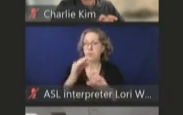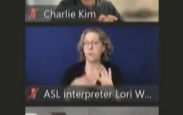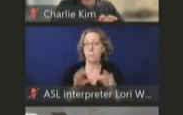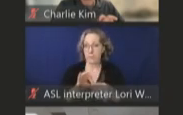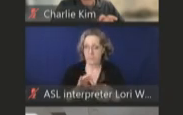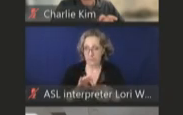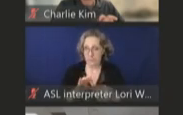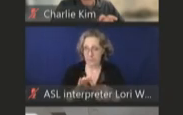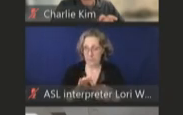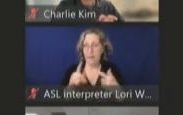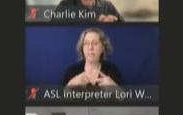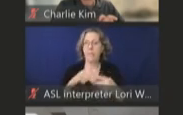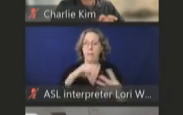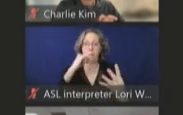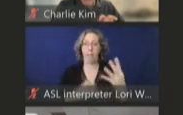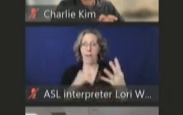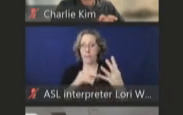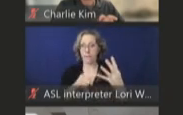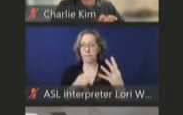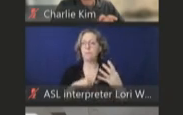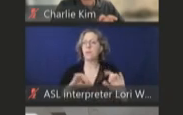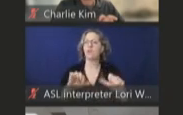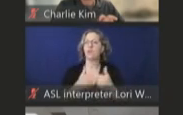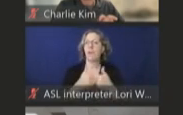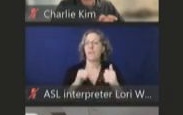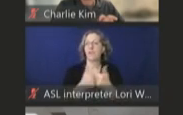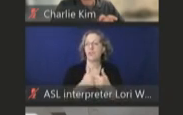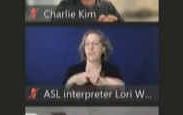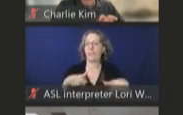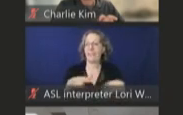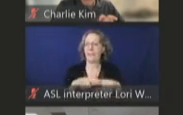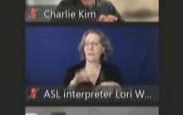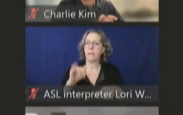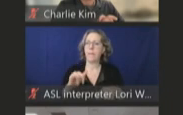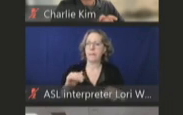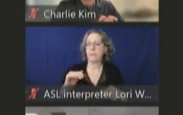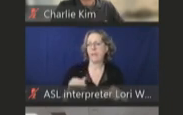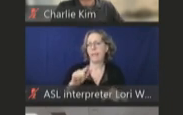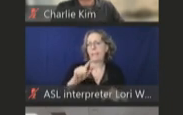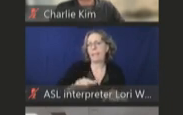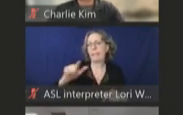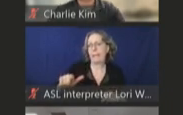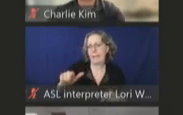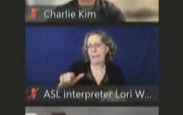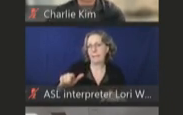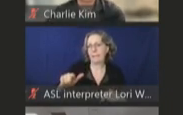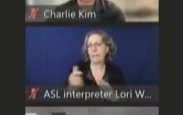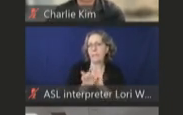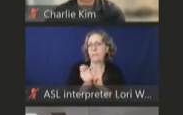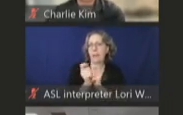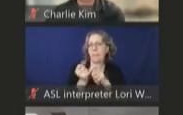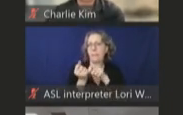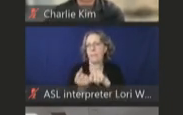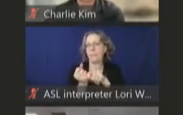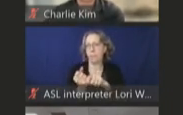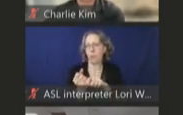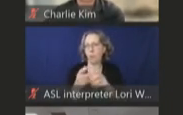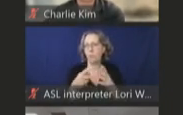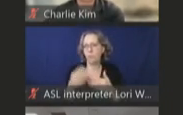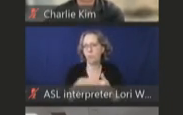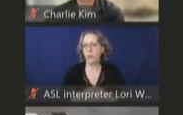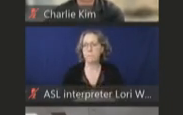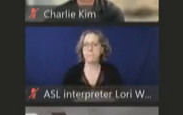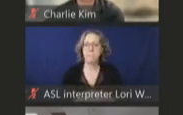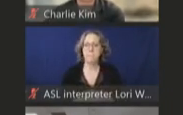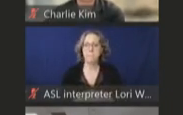is the Little League's adaptive baseball program. We're gonna be featuring a giveaway, which